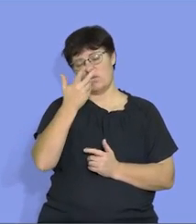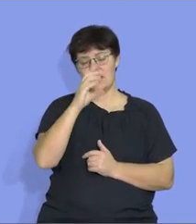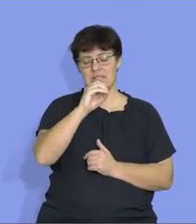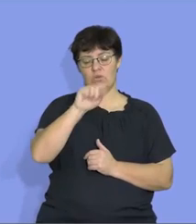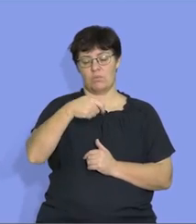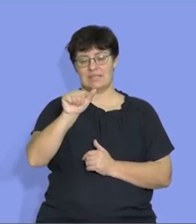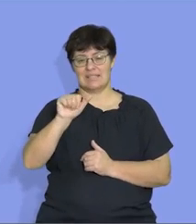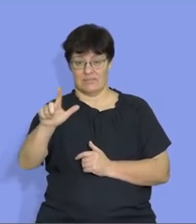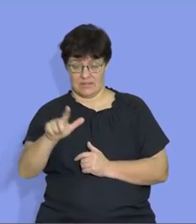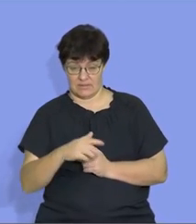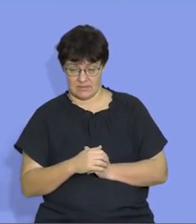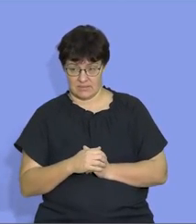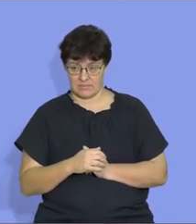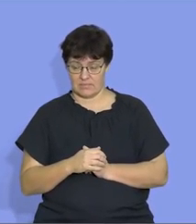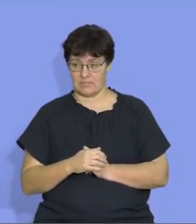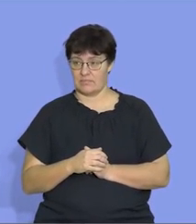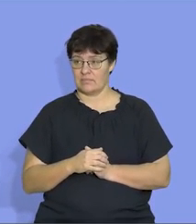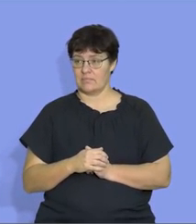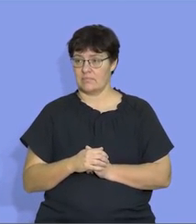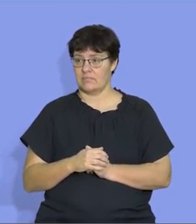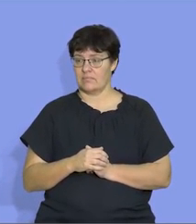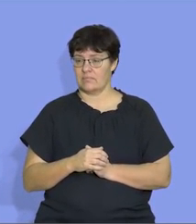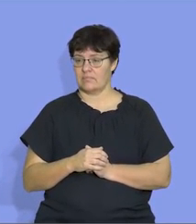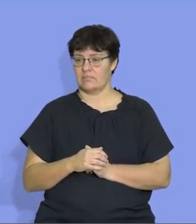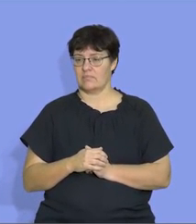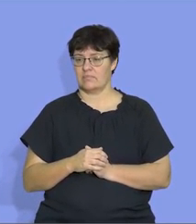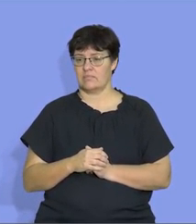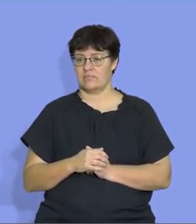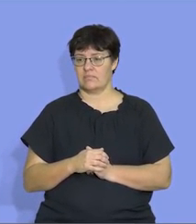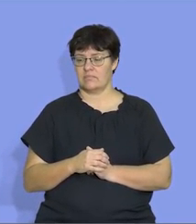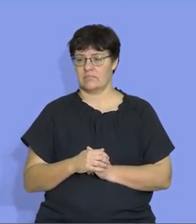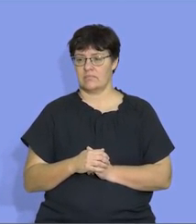0.67, right? 2 decimal places. So this is 0.67